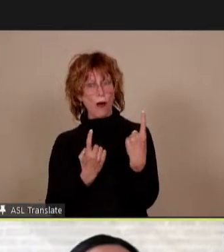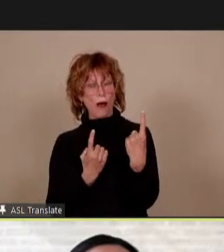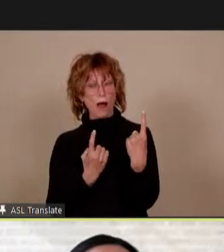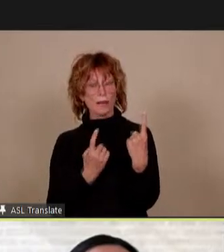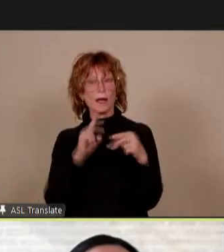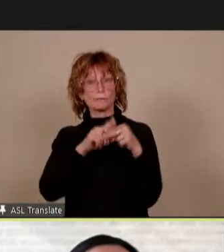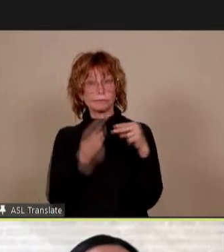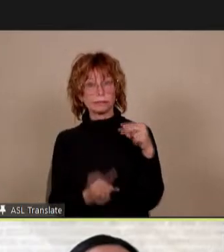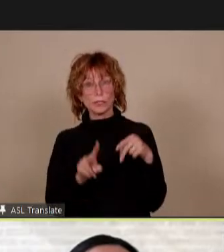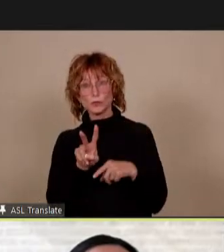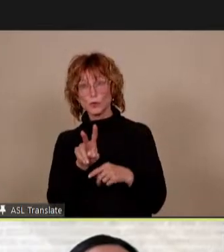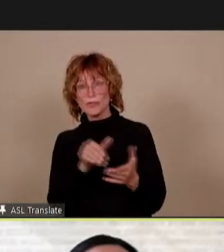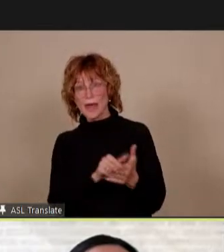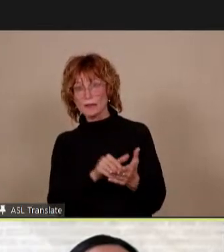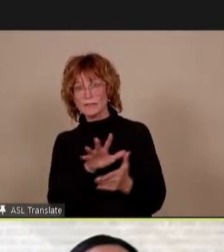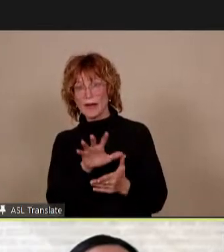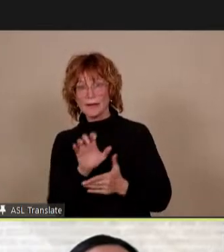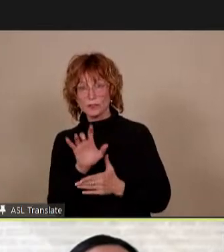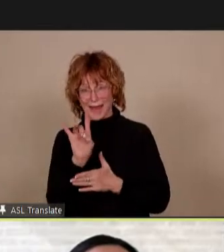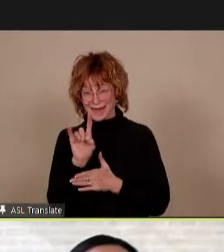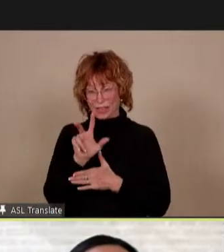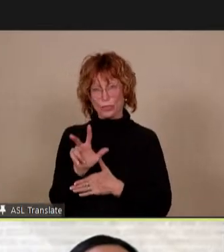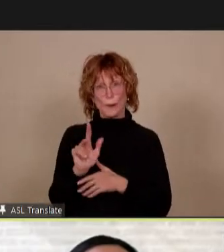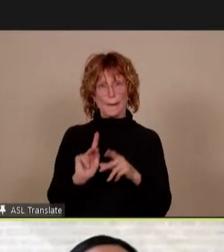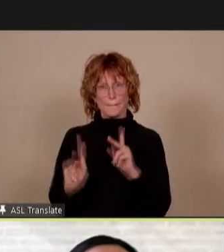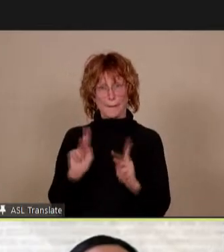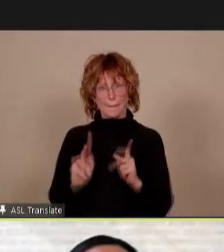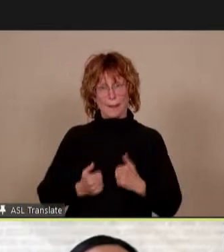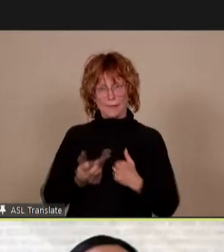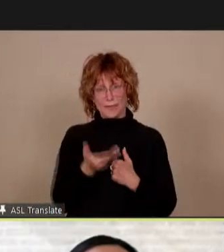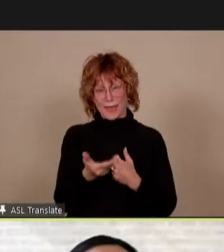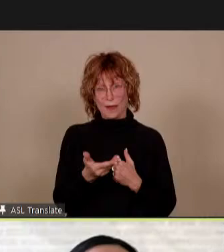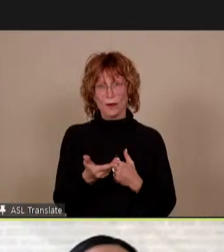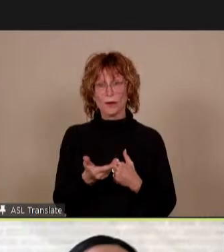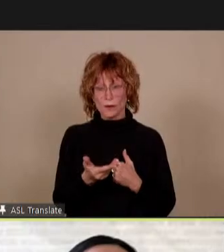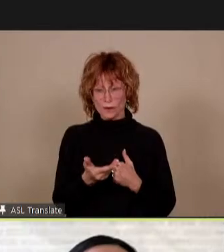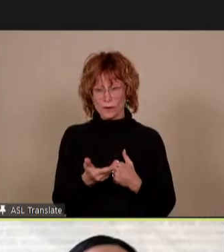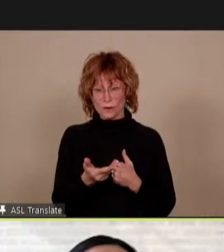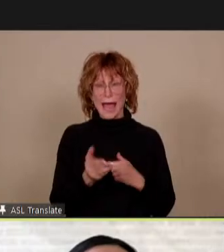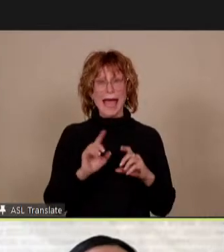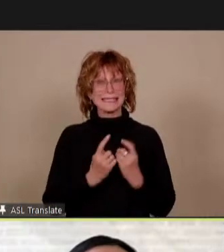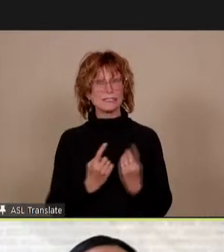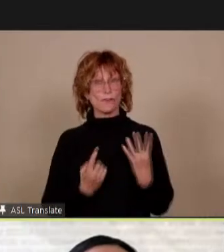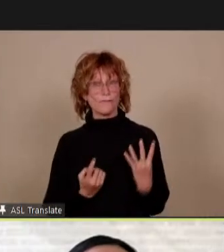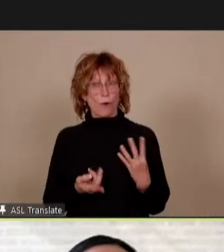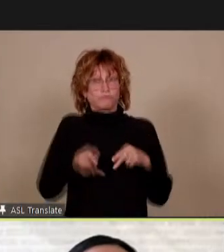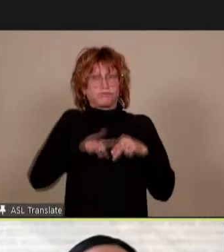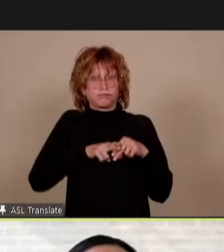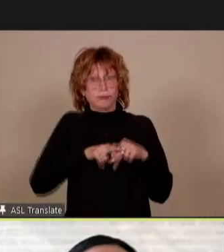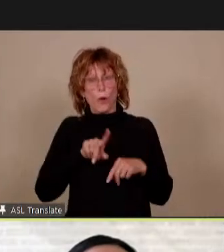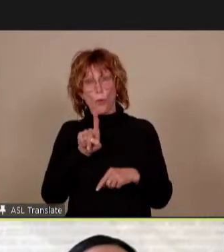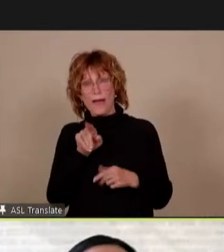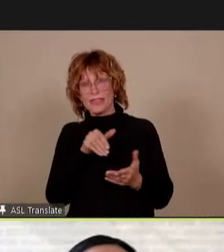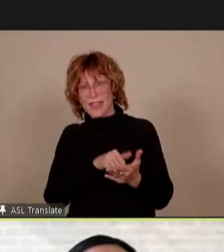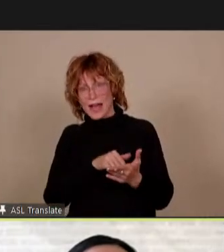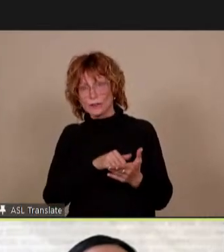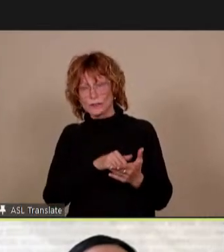of 2,583 residents. And in this map, District 4 saw an increase of